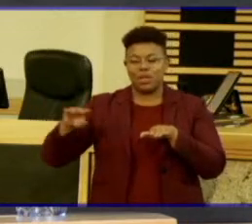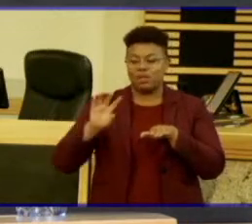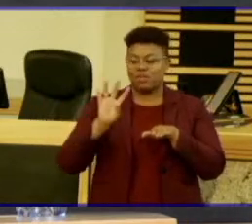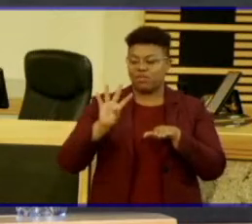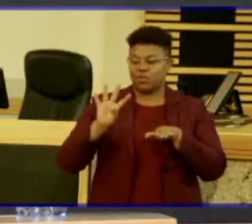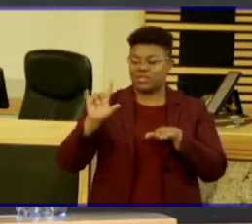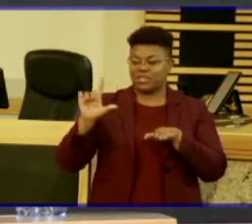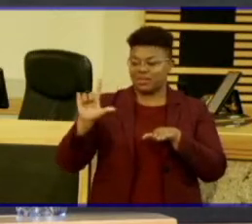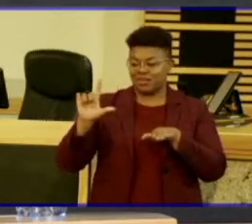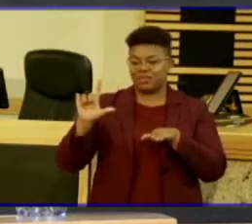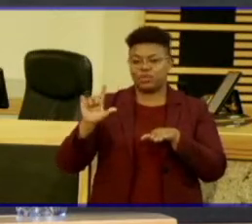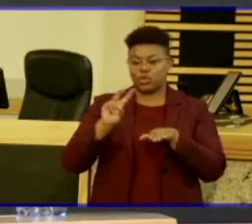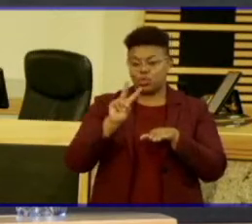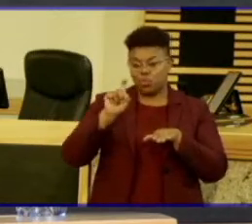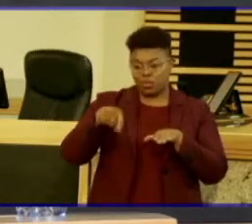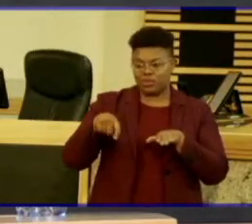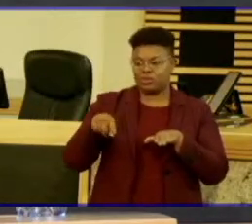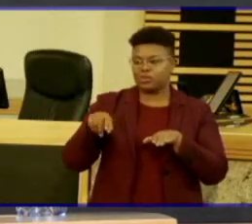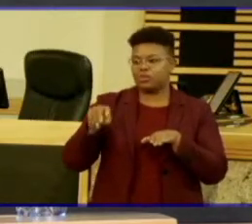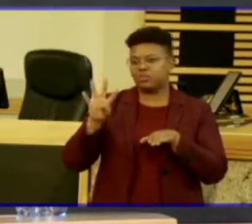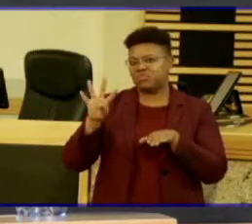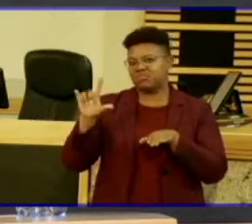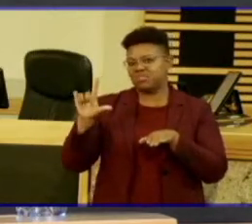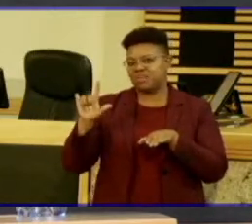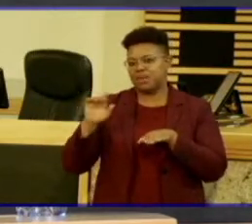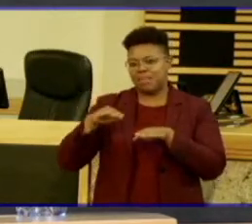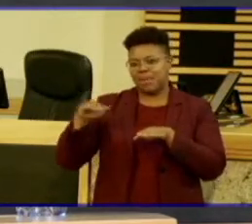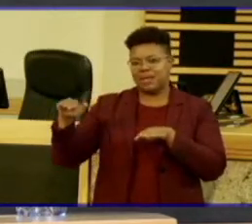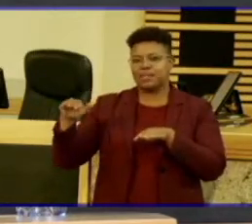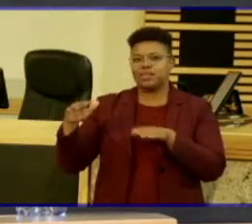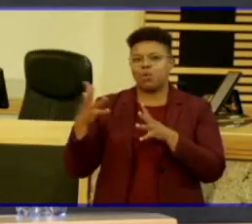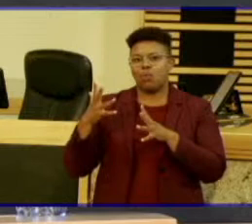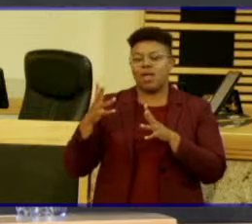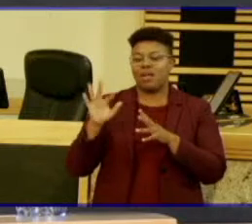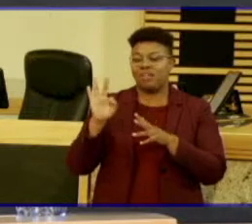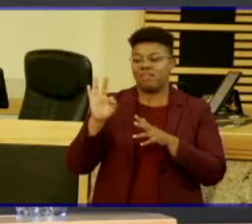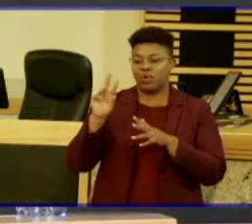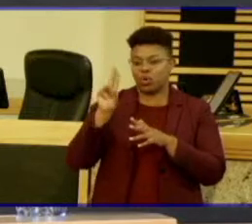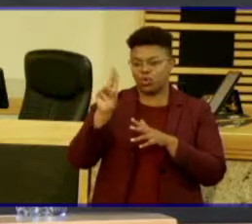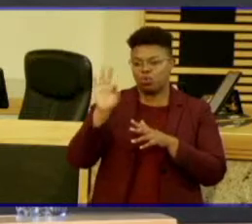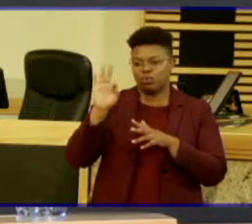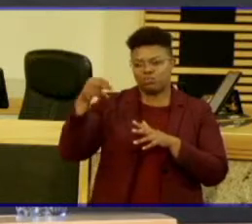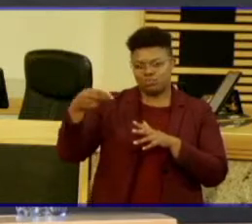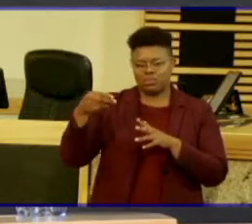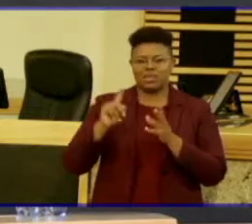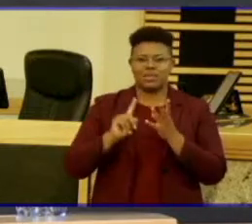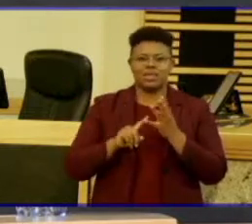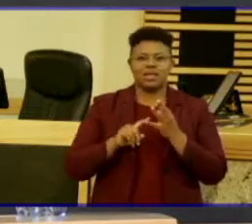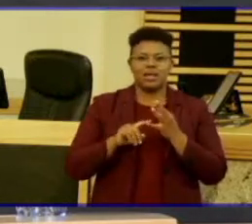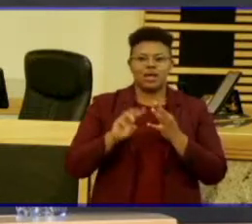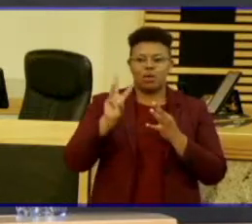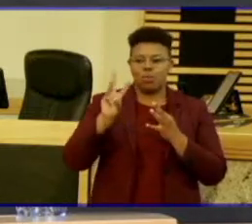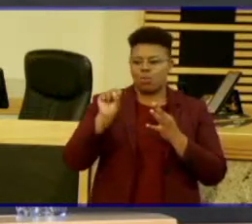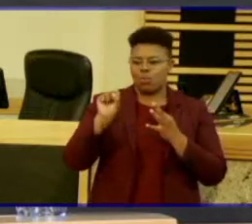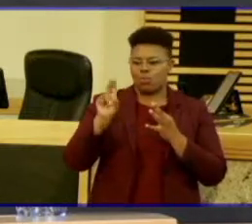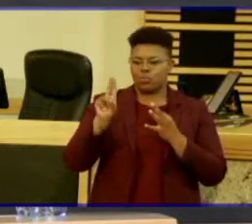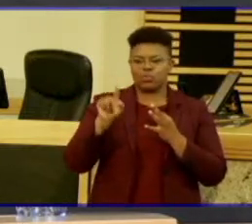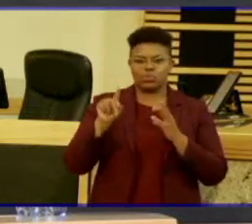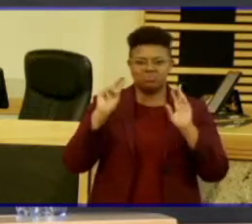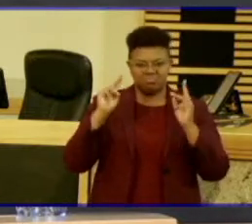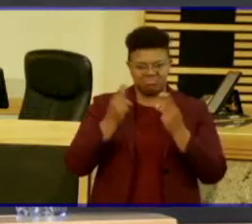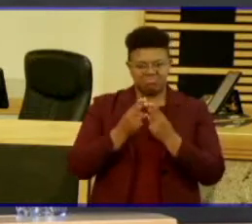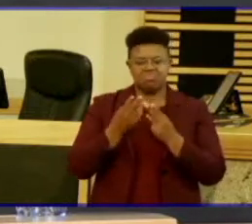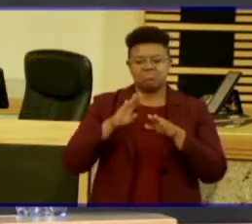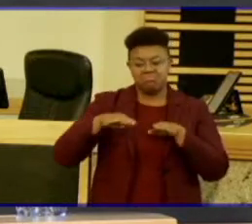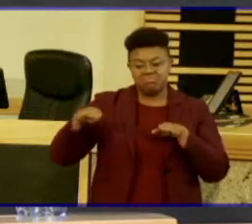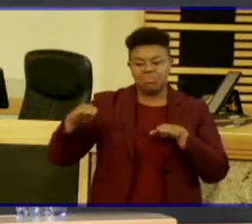2,047 student beds at the University of Fort Hare, 3,000 beds at the University of Walter Sisulu, and 1,000 beds